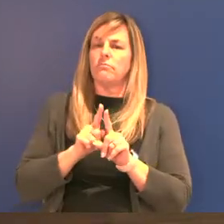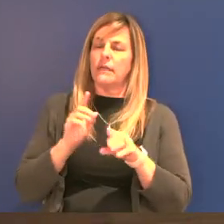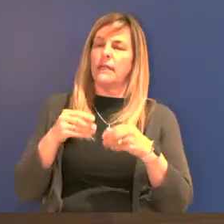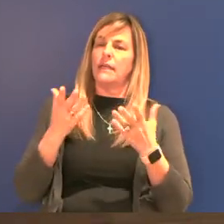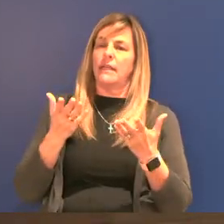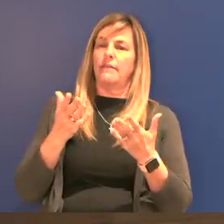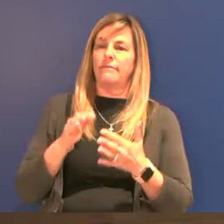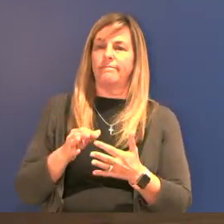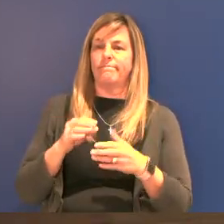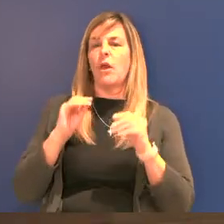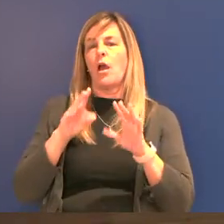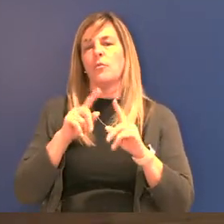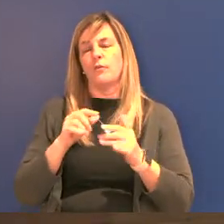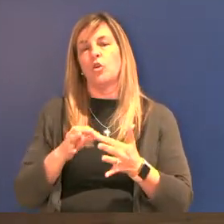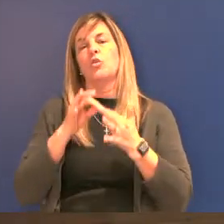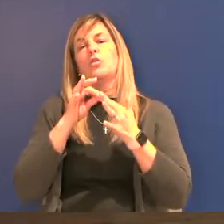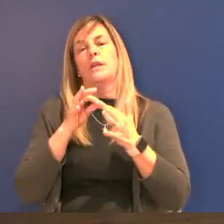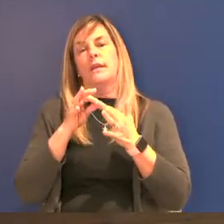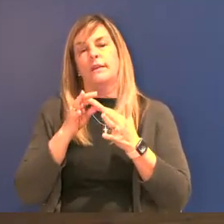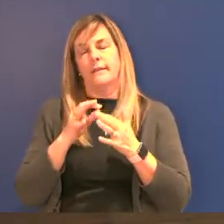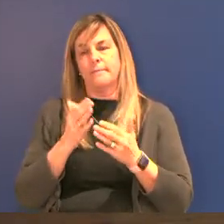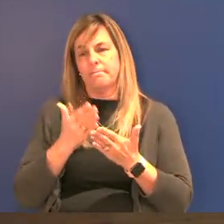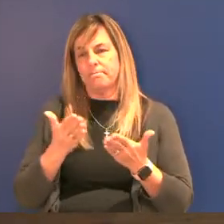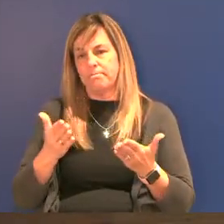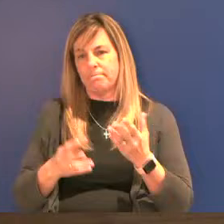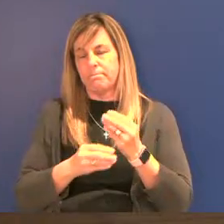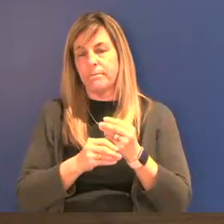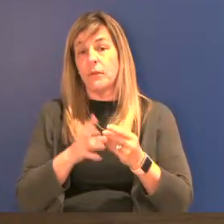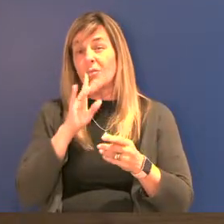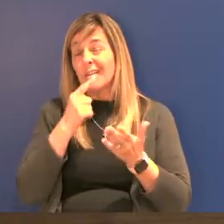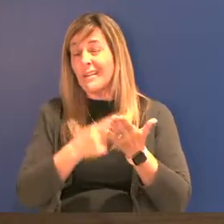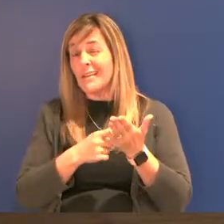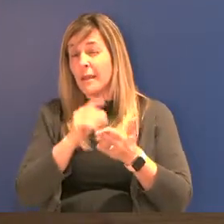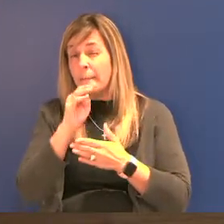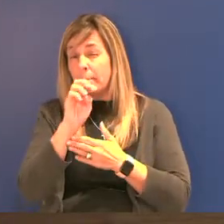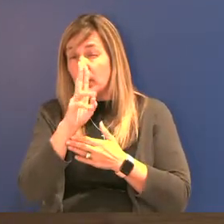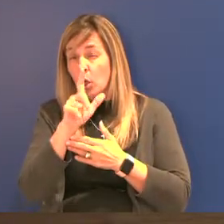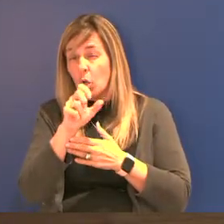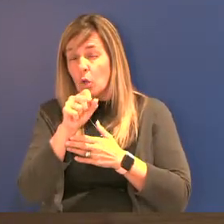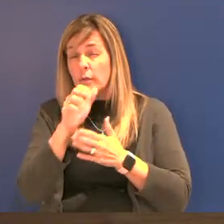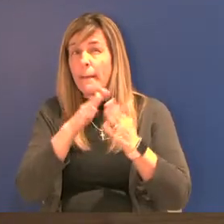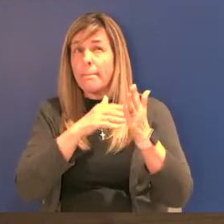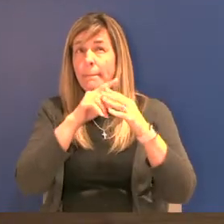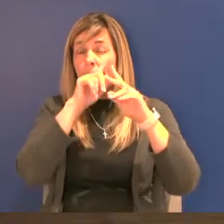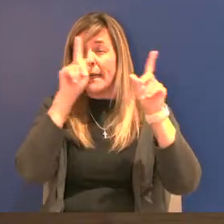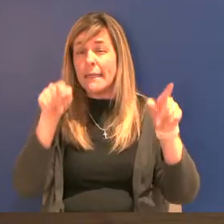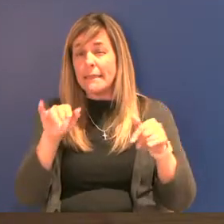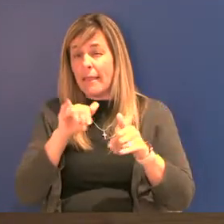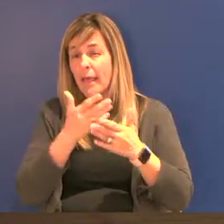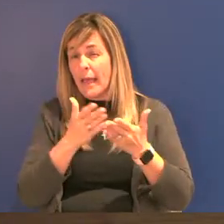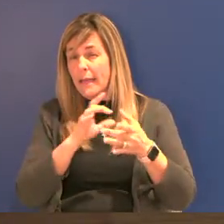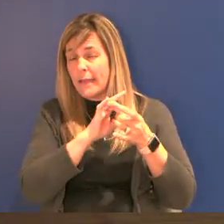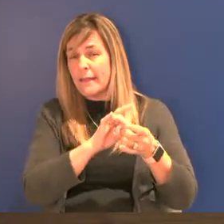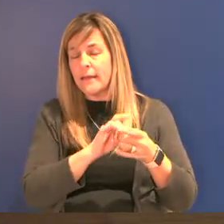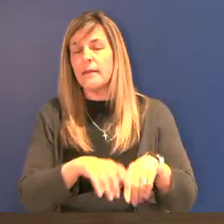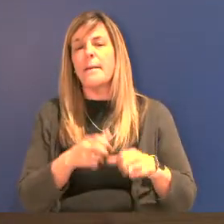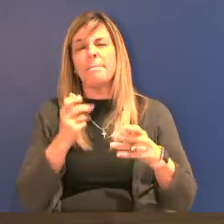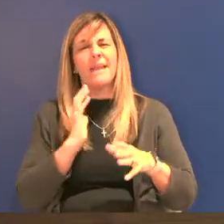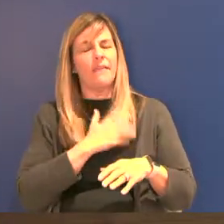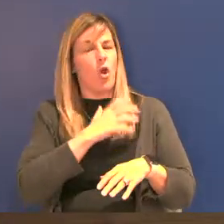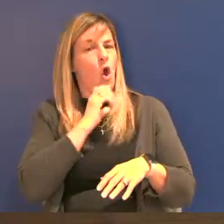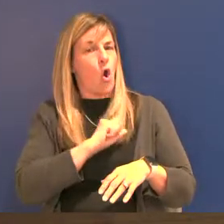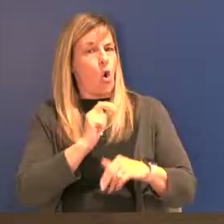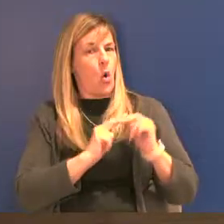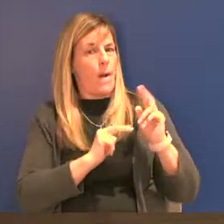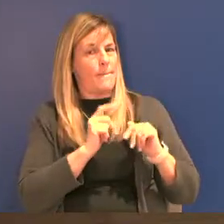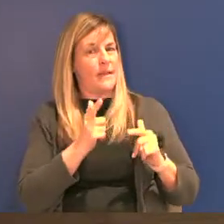unique features. I will say, when you talk about murals and things of that nature, a lot of our older buildings have murals. It's